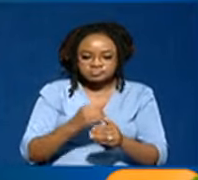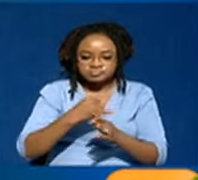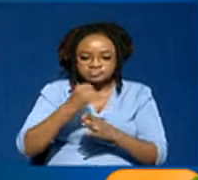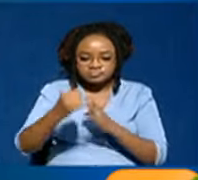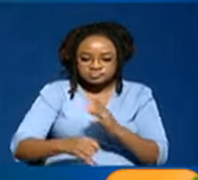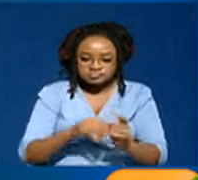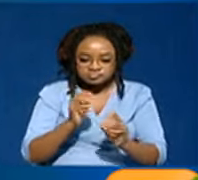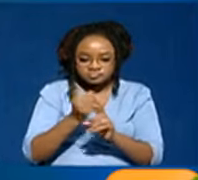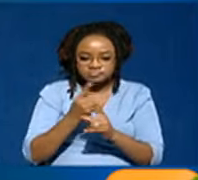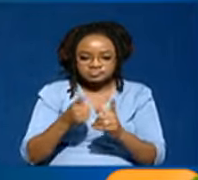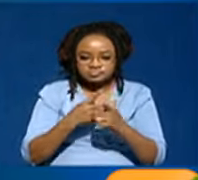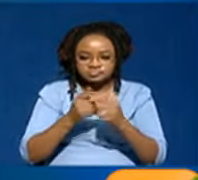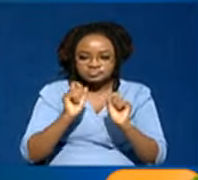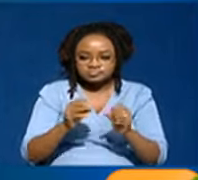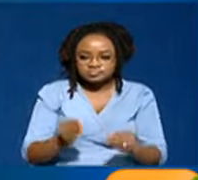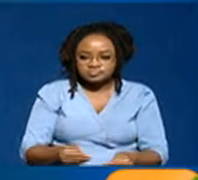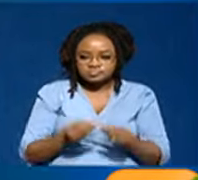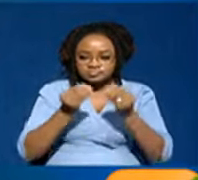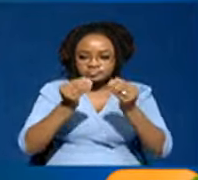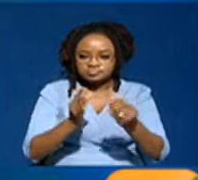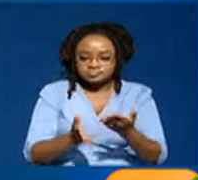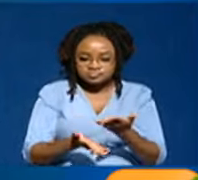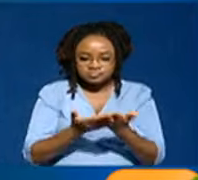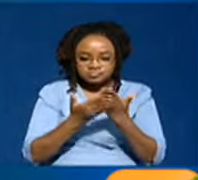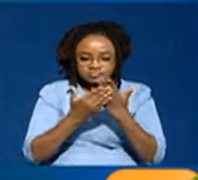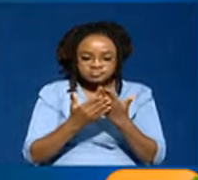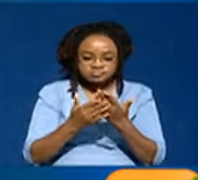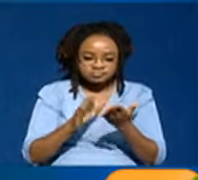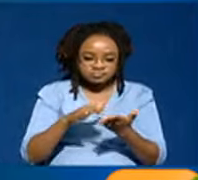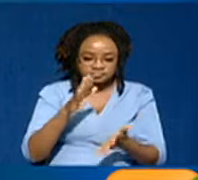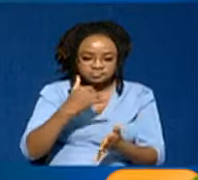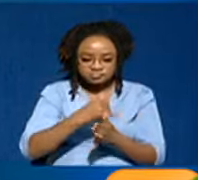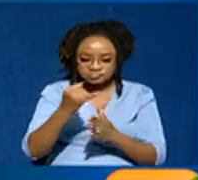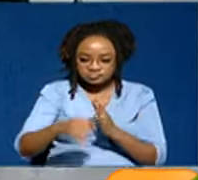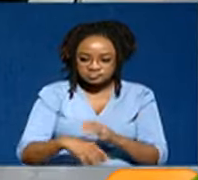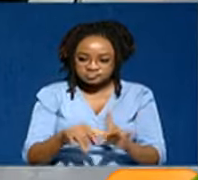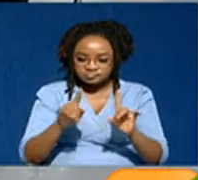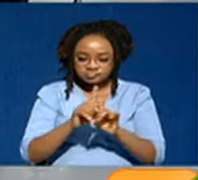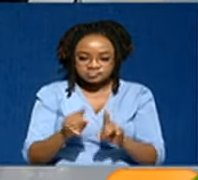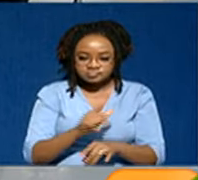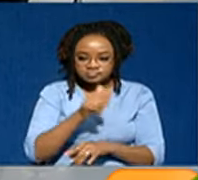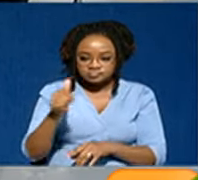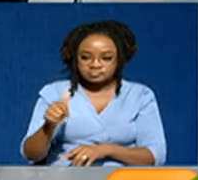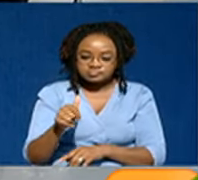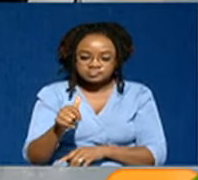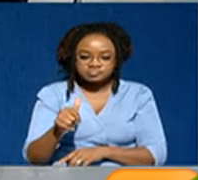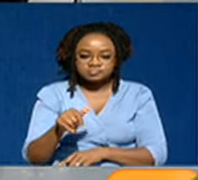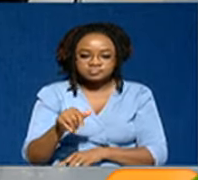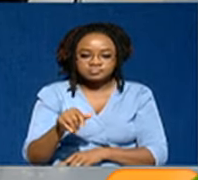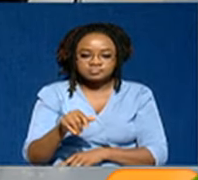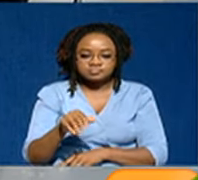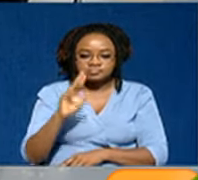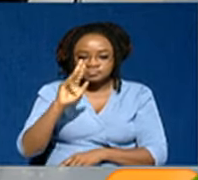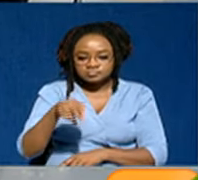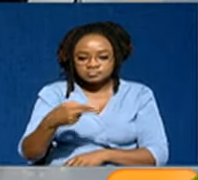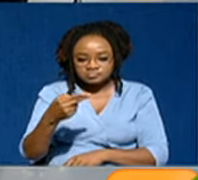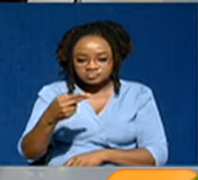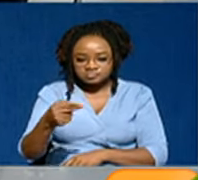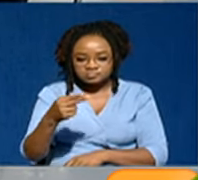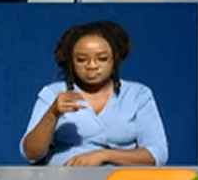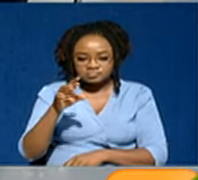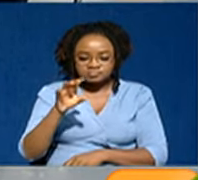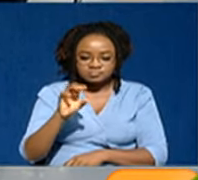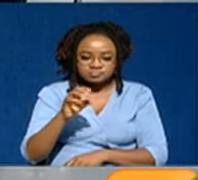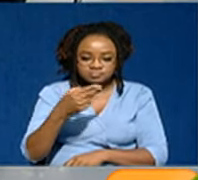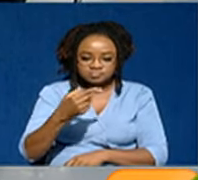can provide enhanced cover for their doctor. All right, and this is something also the head of public service hopes, Felix Kosgei, talked about, and also Mudomi Njuki,